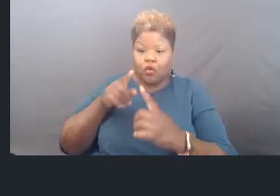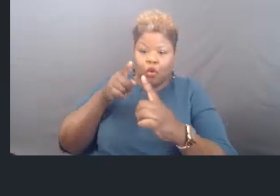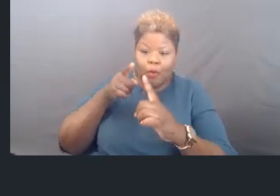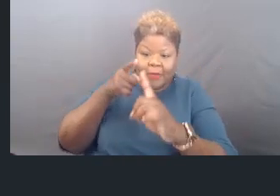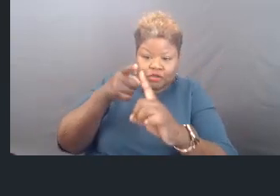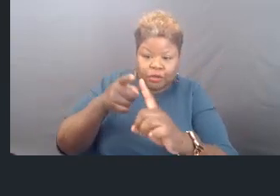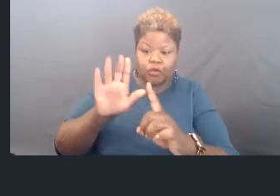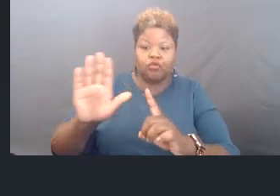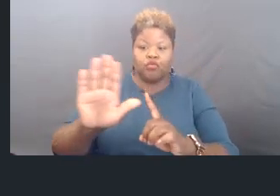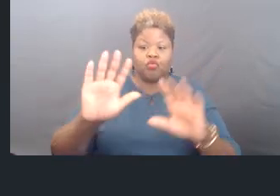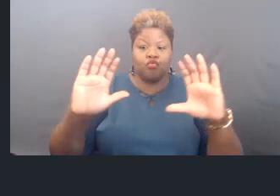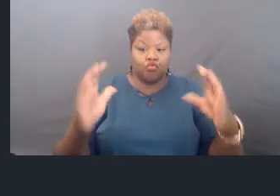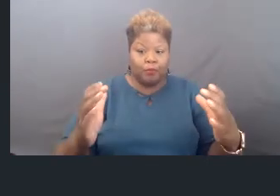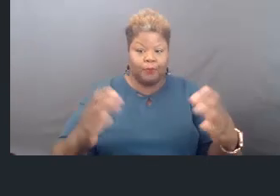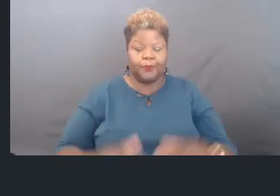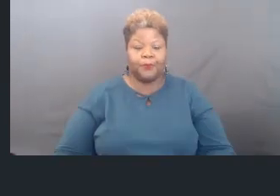group.